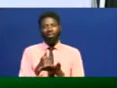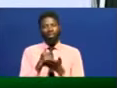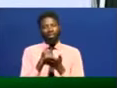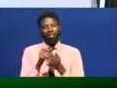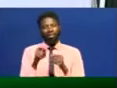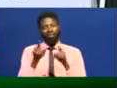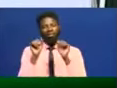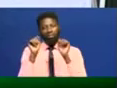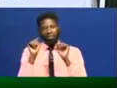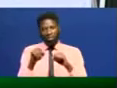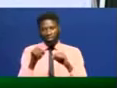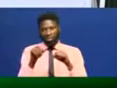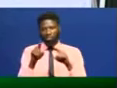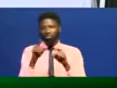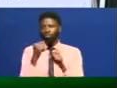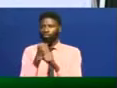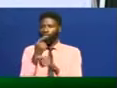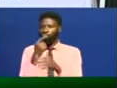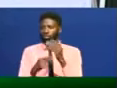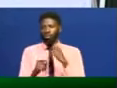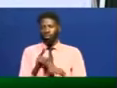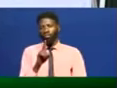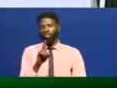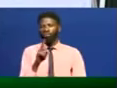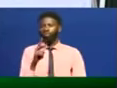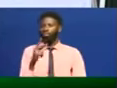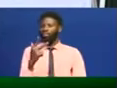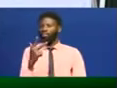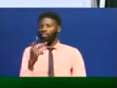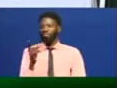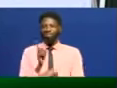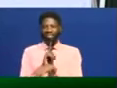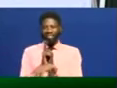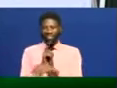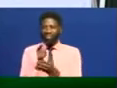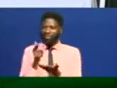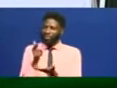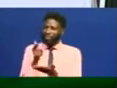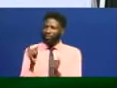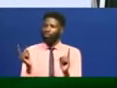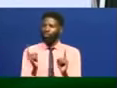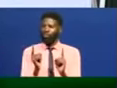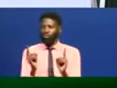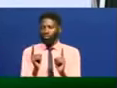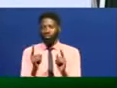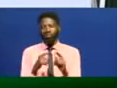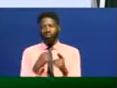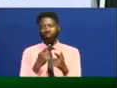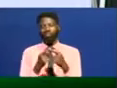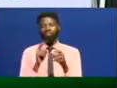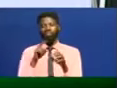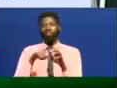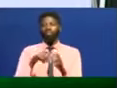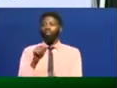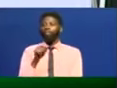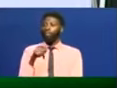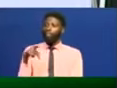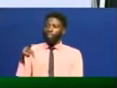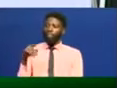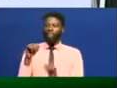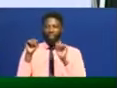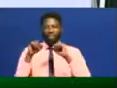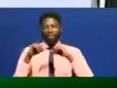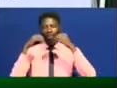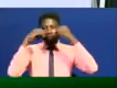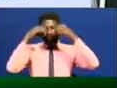take a sharp 1 to 3 minute clip, log onto the Talanta Hela app, which you can get on